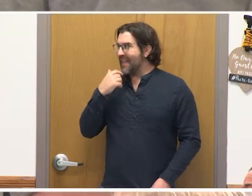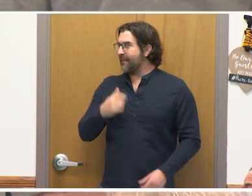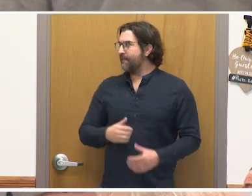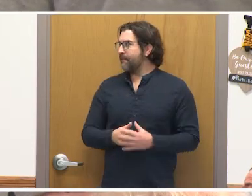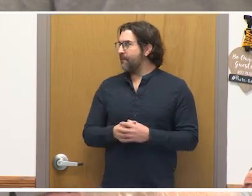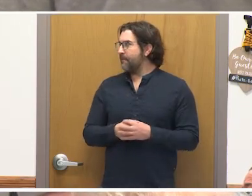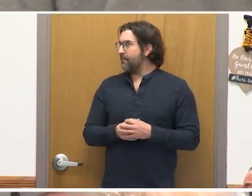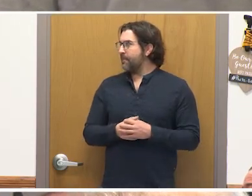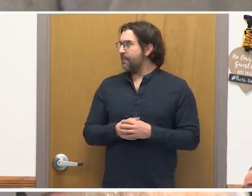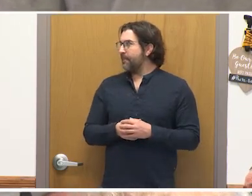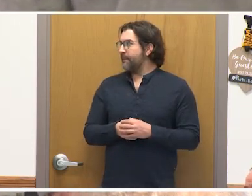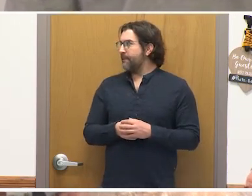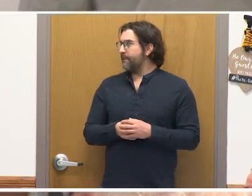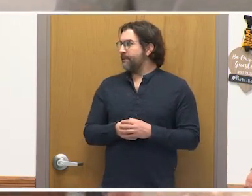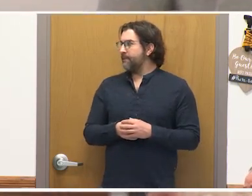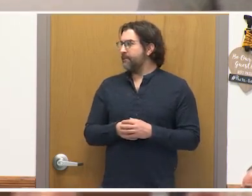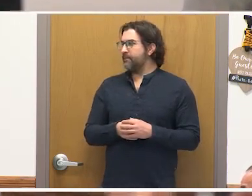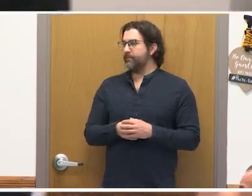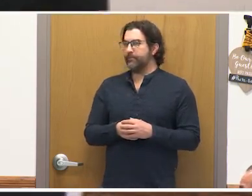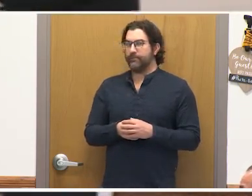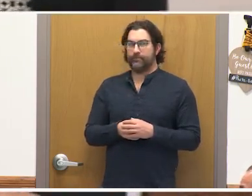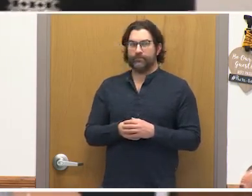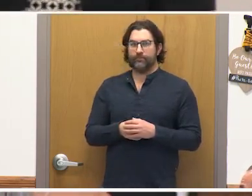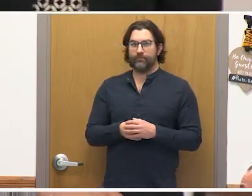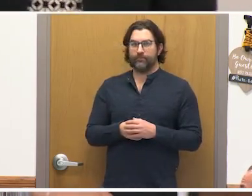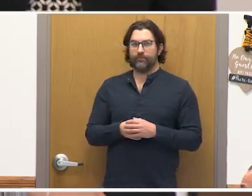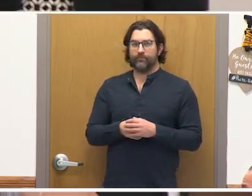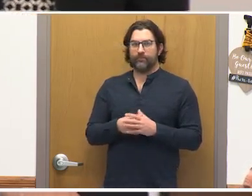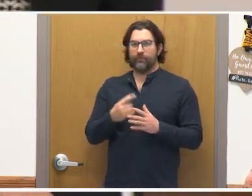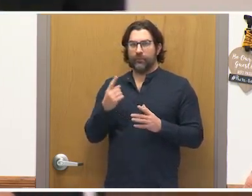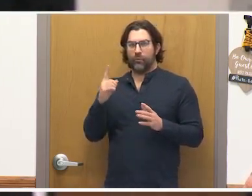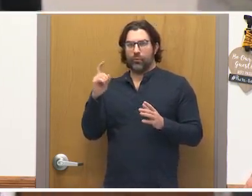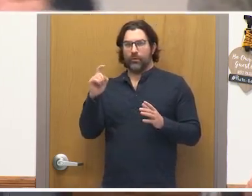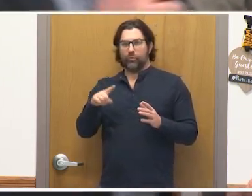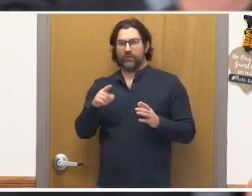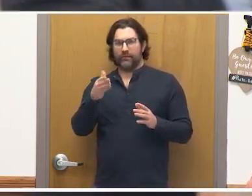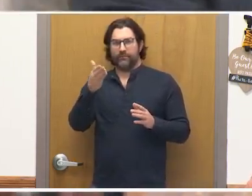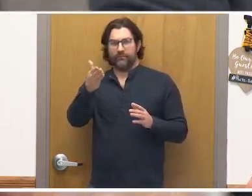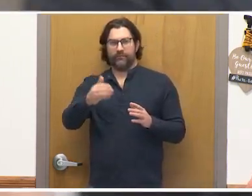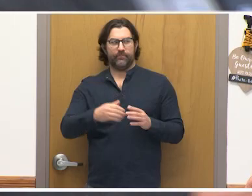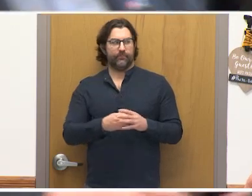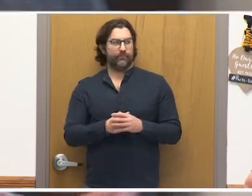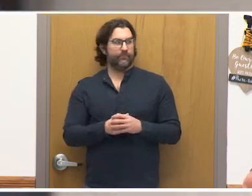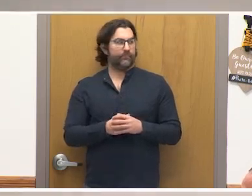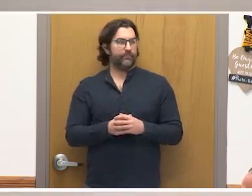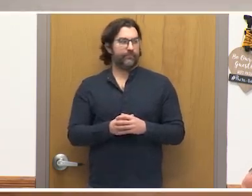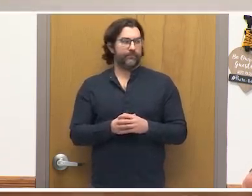Y'all got us up here in 2024. I see a question here. I'll go to Ms. Zinna.